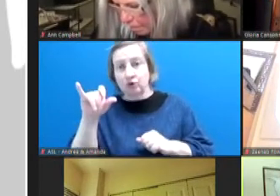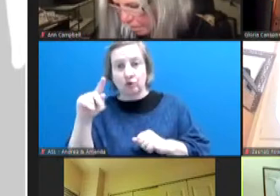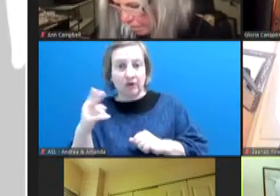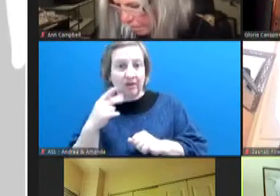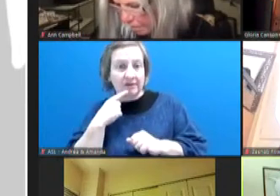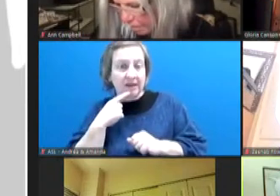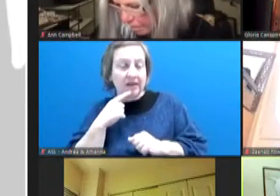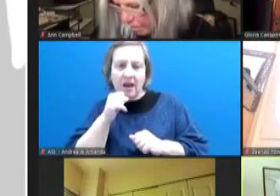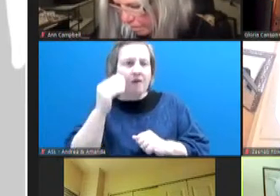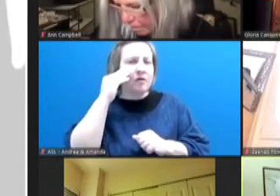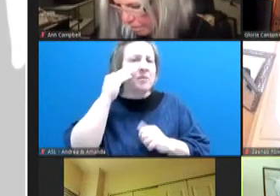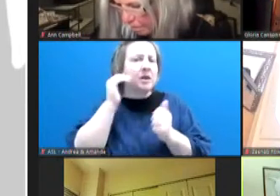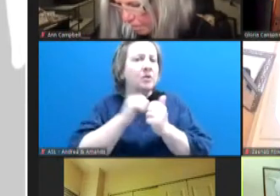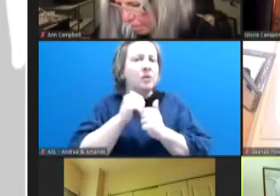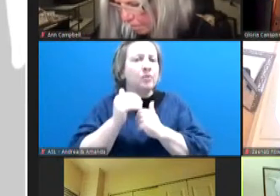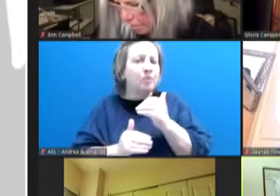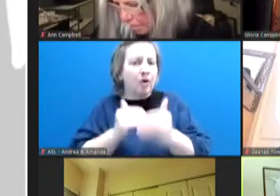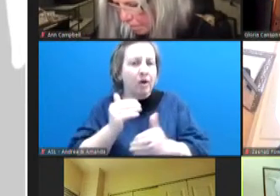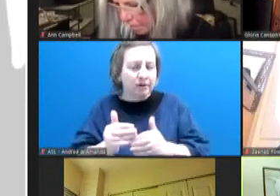the process,